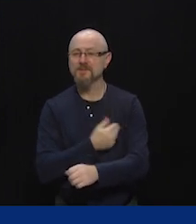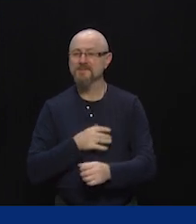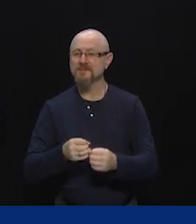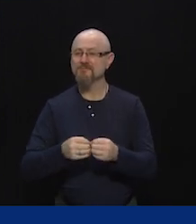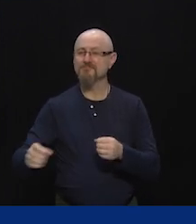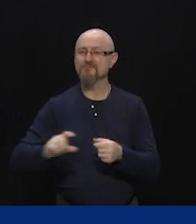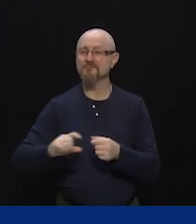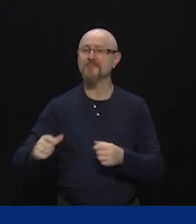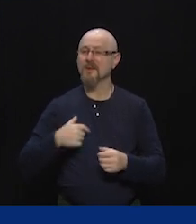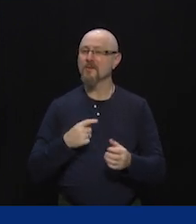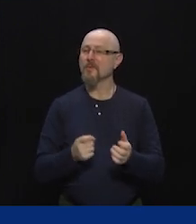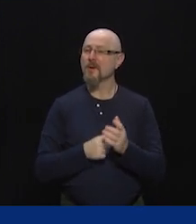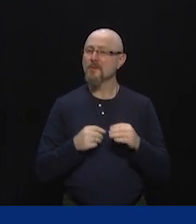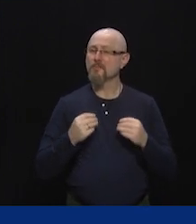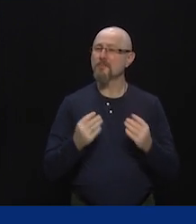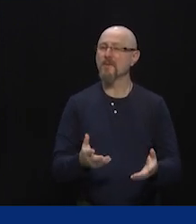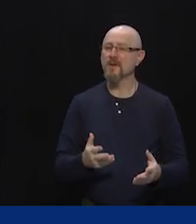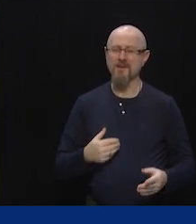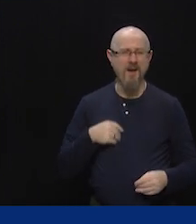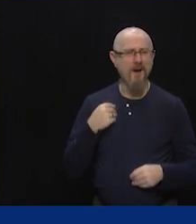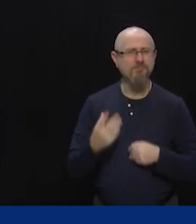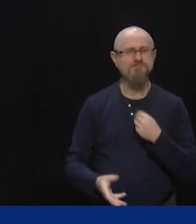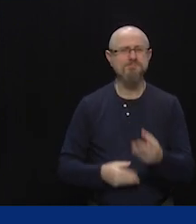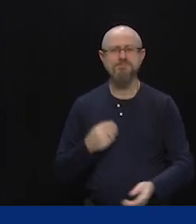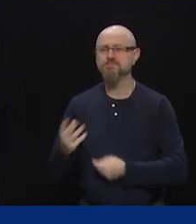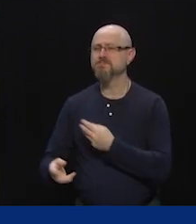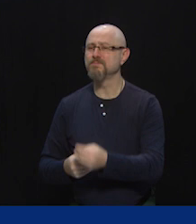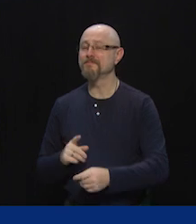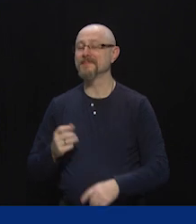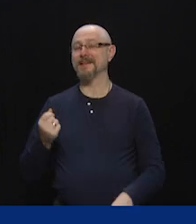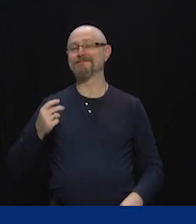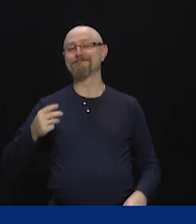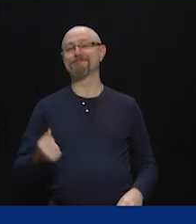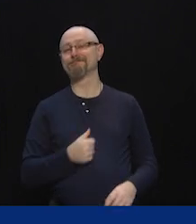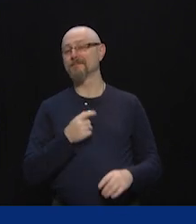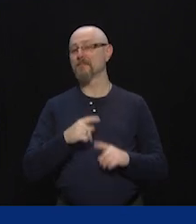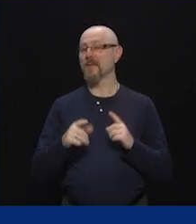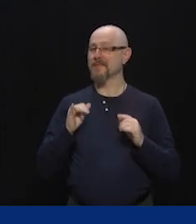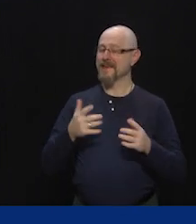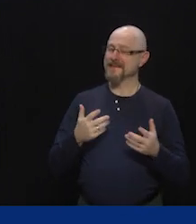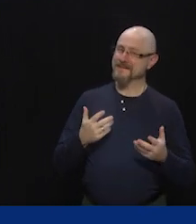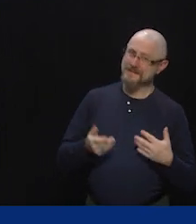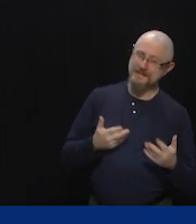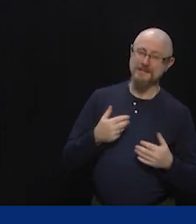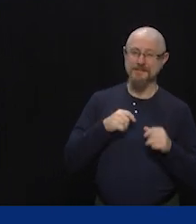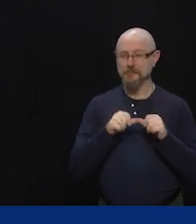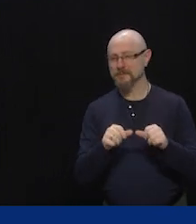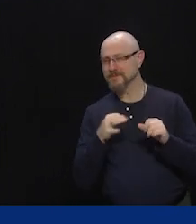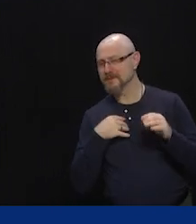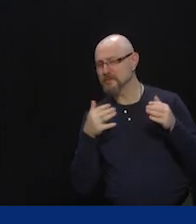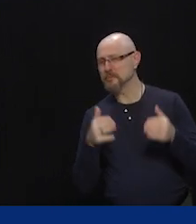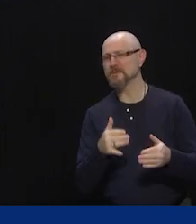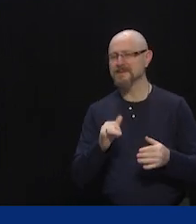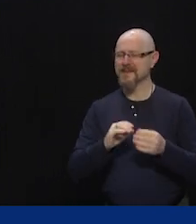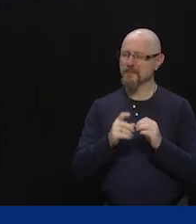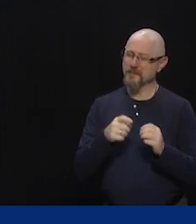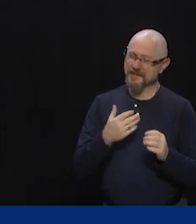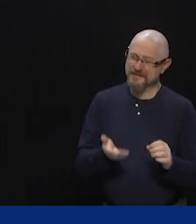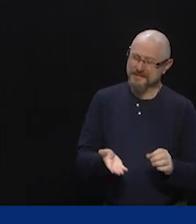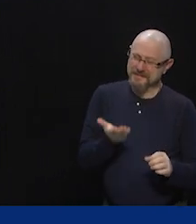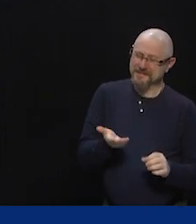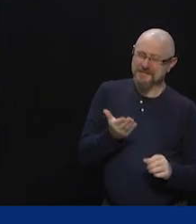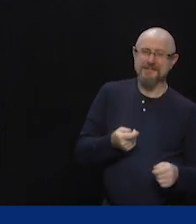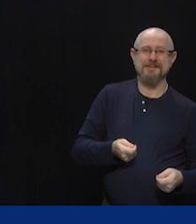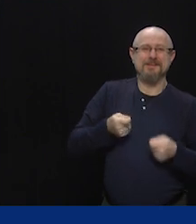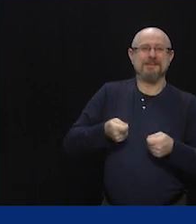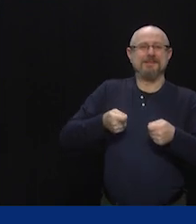bring boosters to the nursing homes, but it's an area we want to continue focusing on, and we'd love to get those numbers up even higher. We